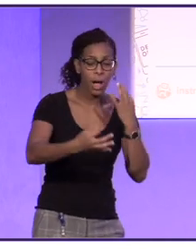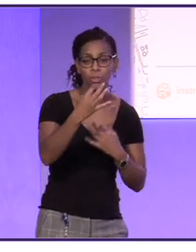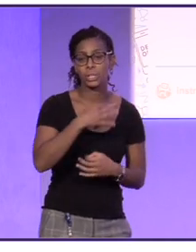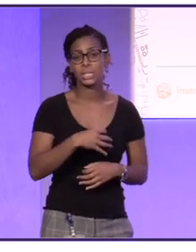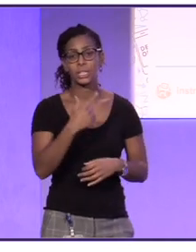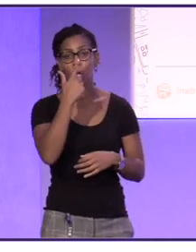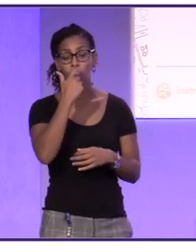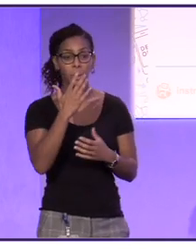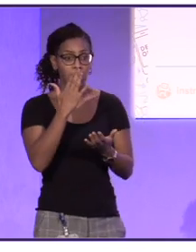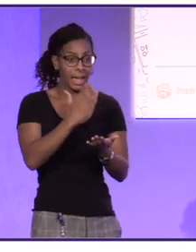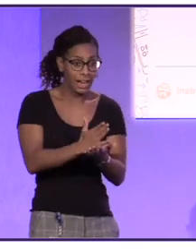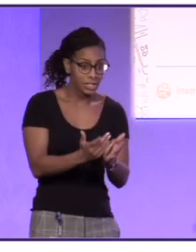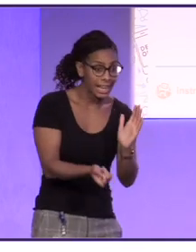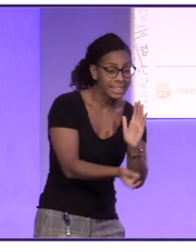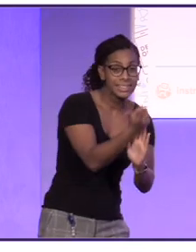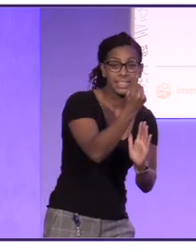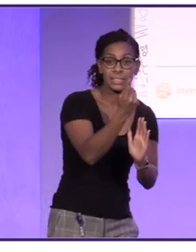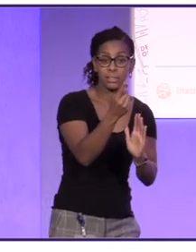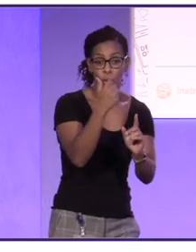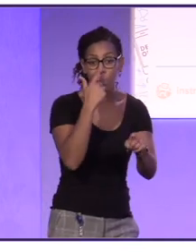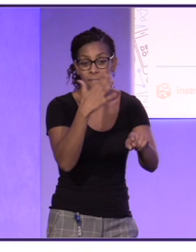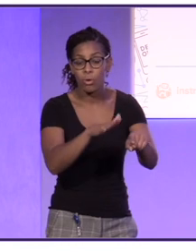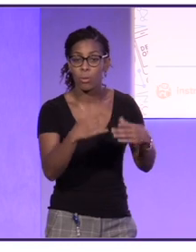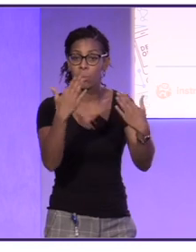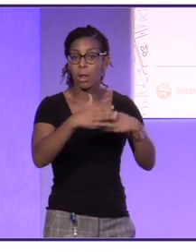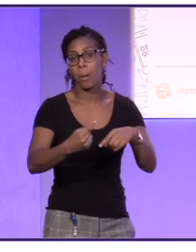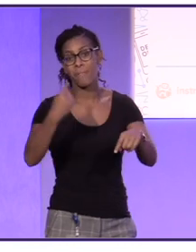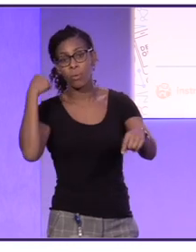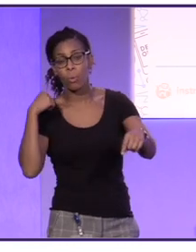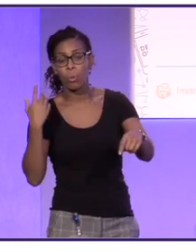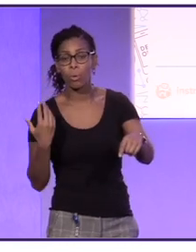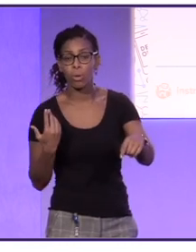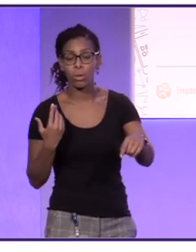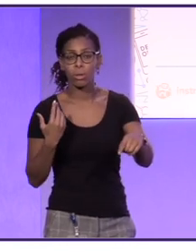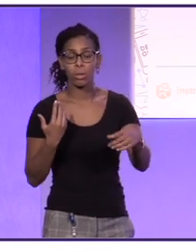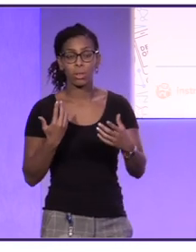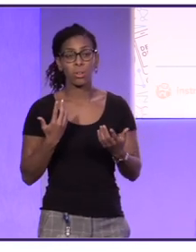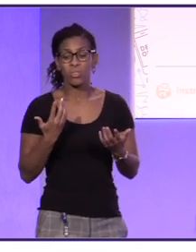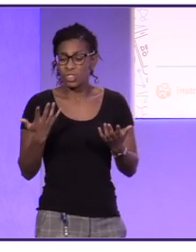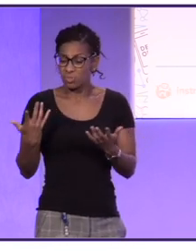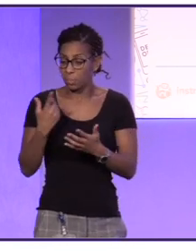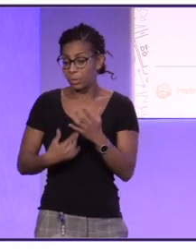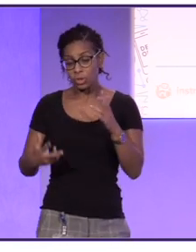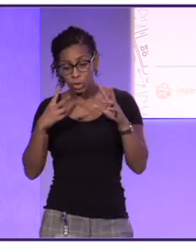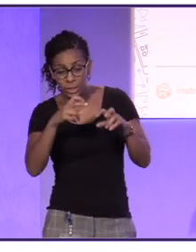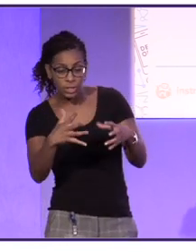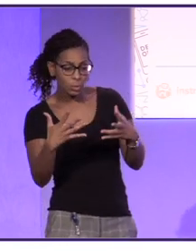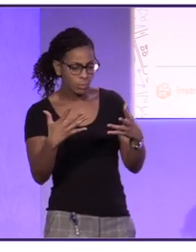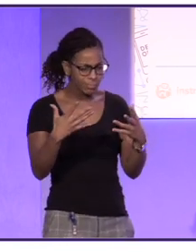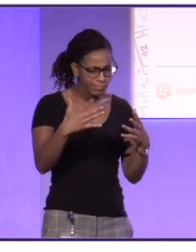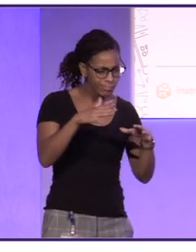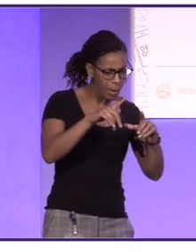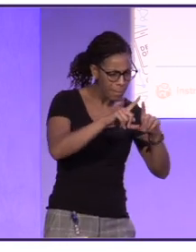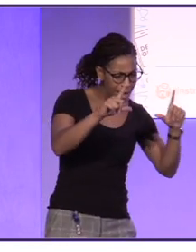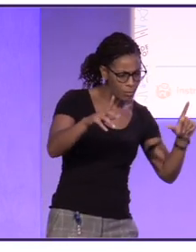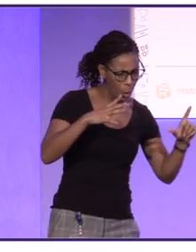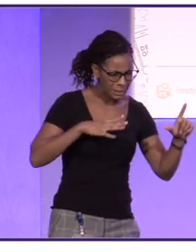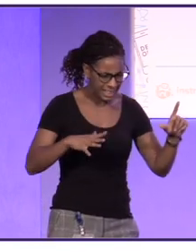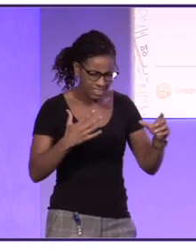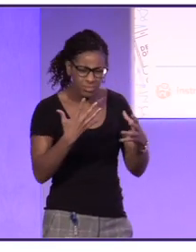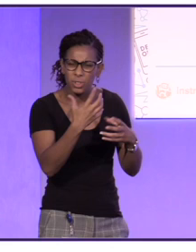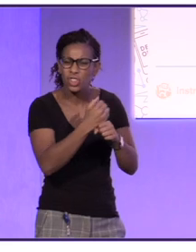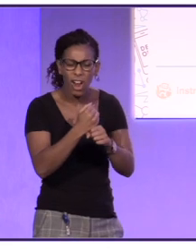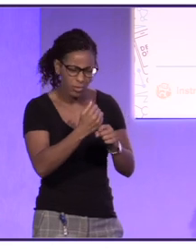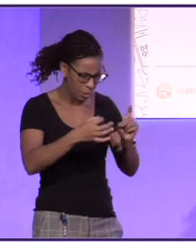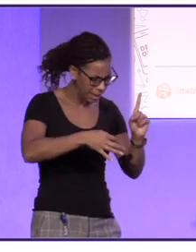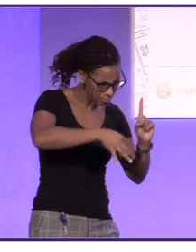actual incidents, maybe the night before, but also just general improvement to the platform. And